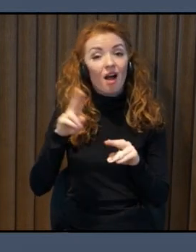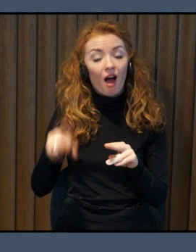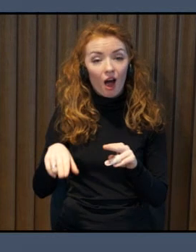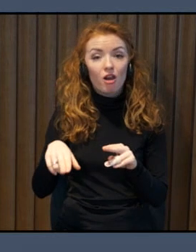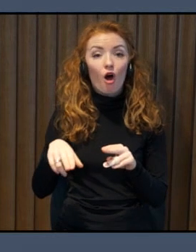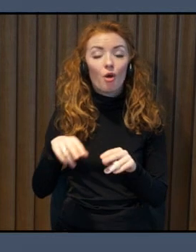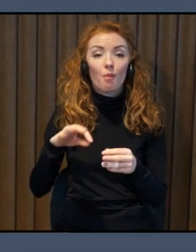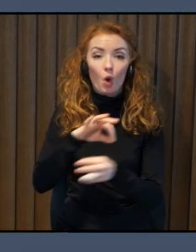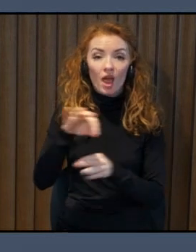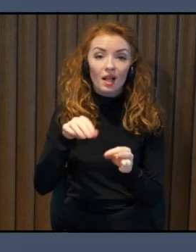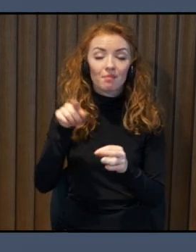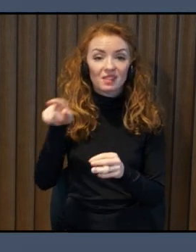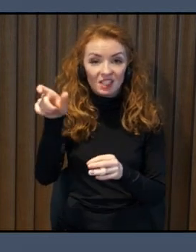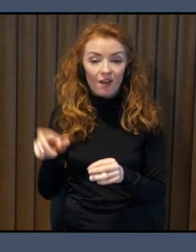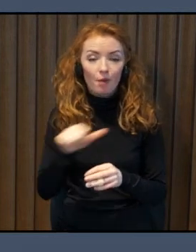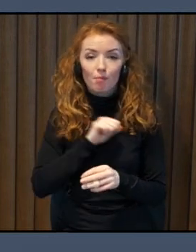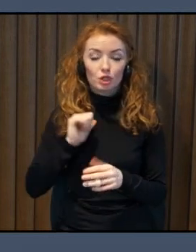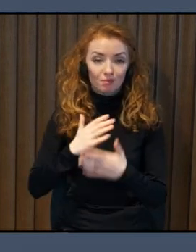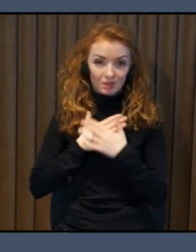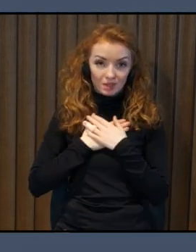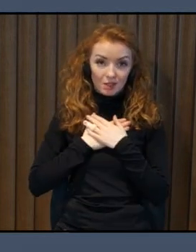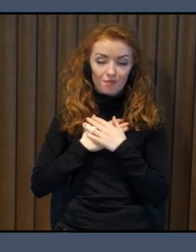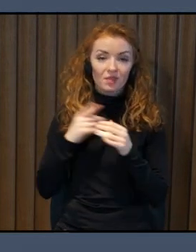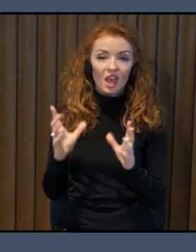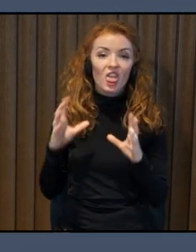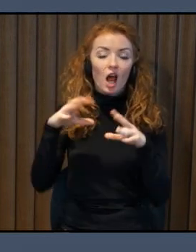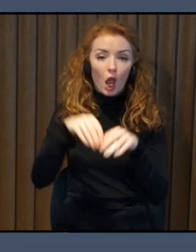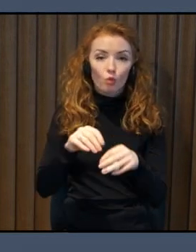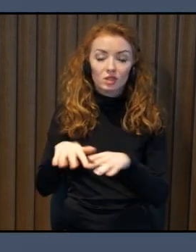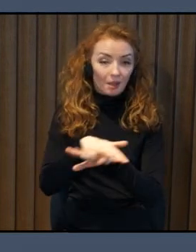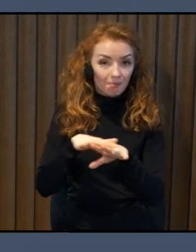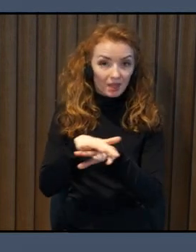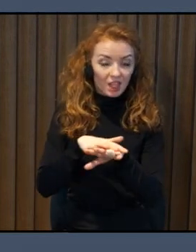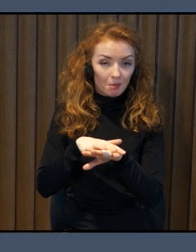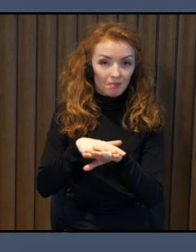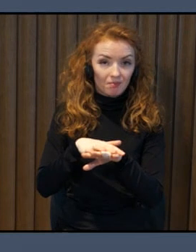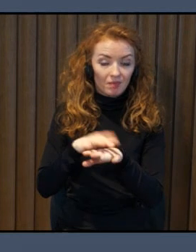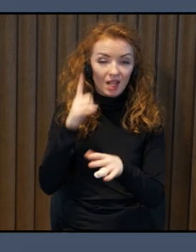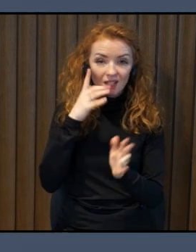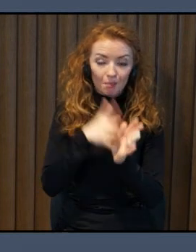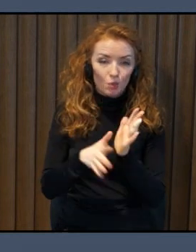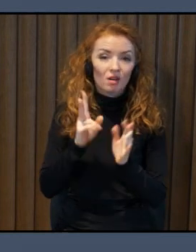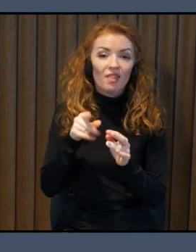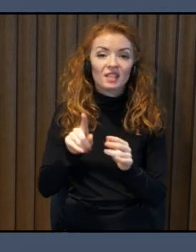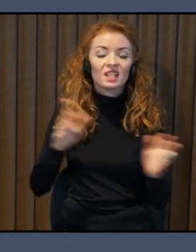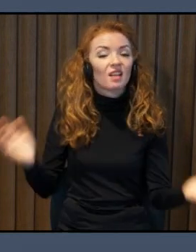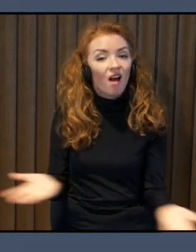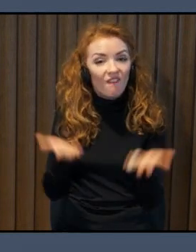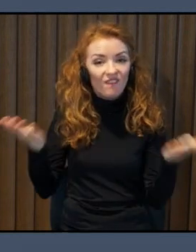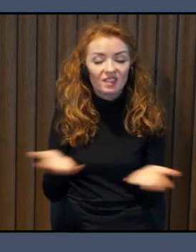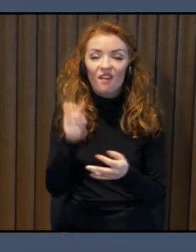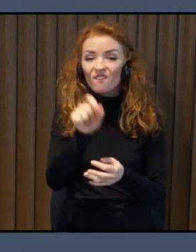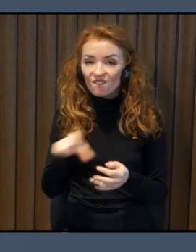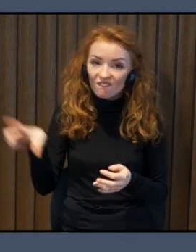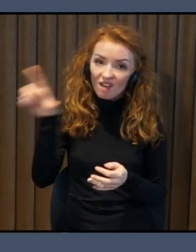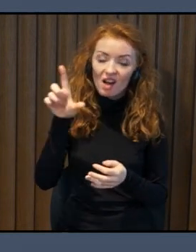We have to allow people with special needs to design for themselves. We need to have an inclusive society in